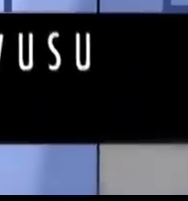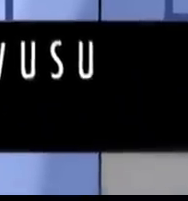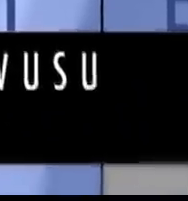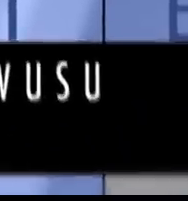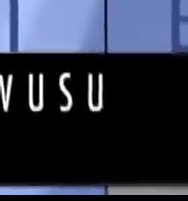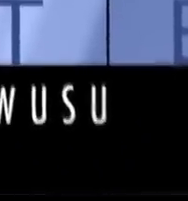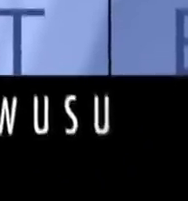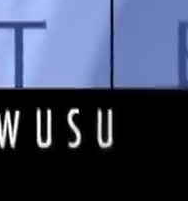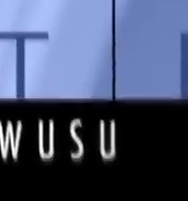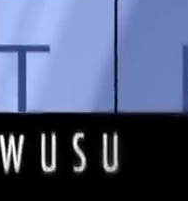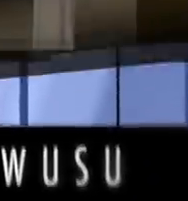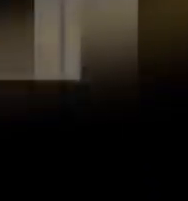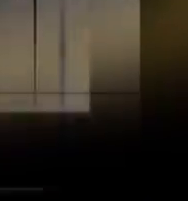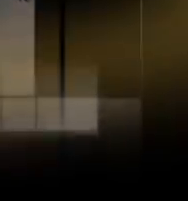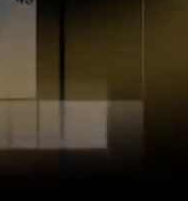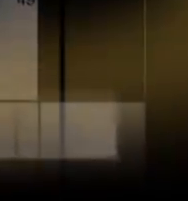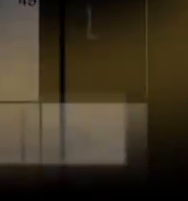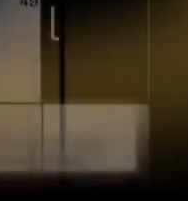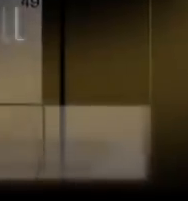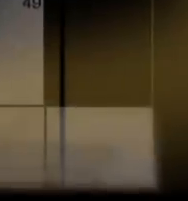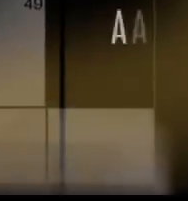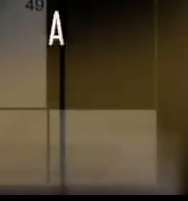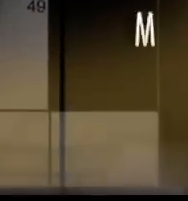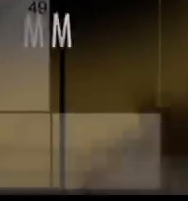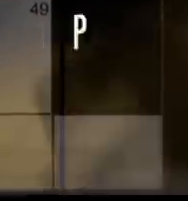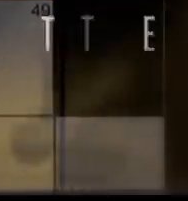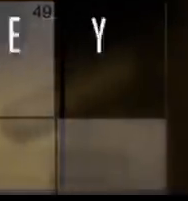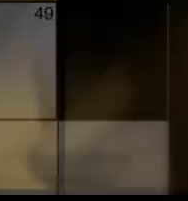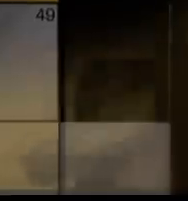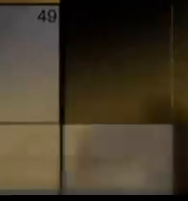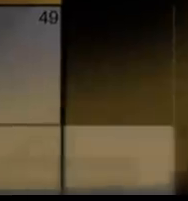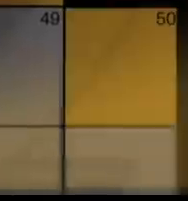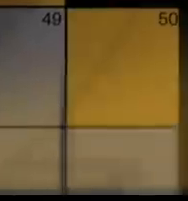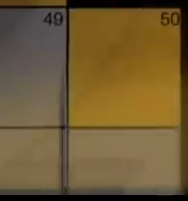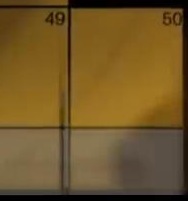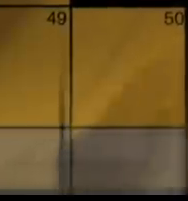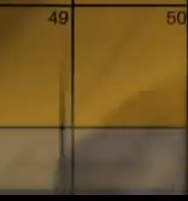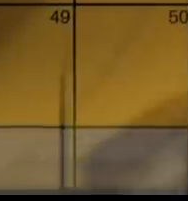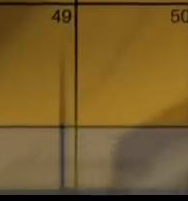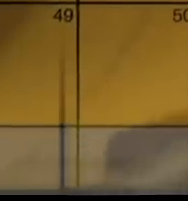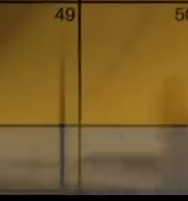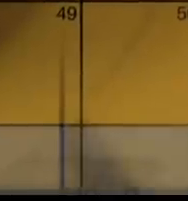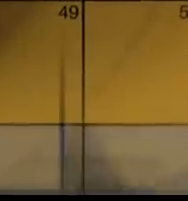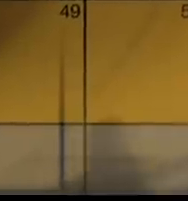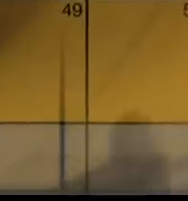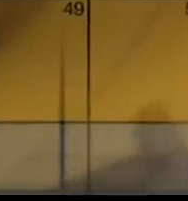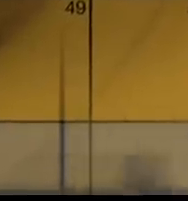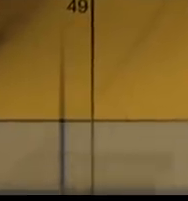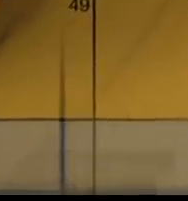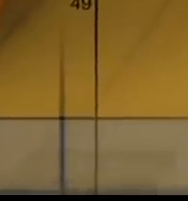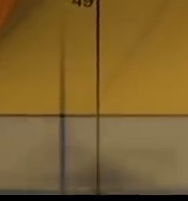Pour gagner, tu ne peux pas gagner le grain que tu gardes ou tu